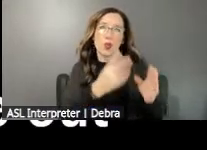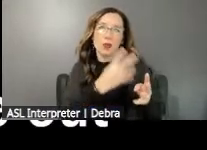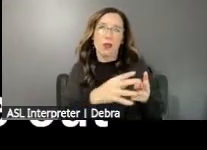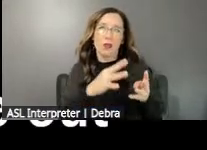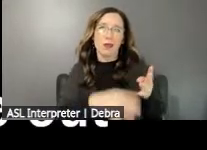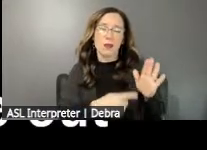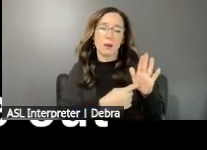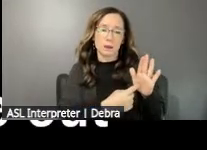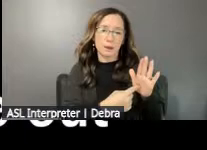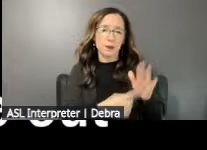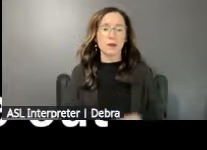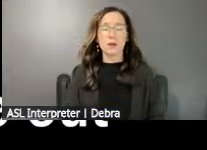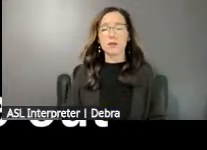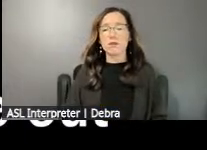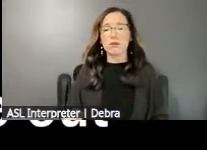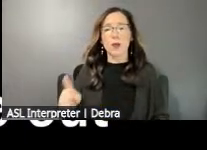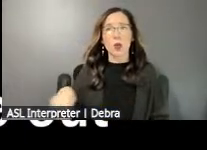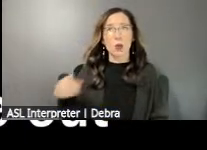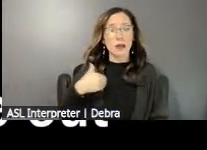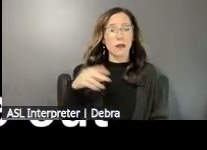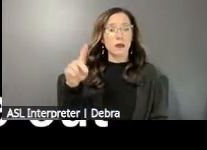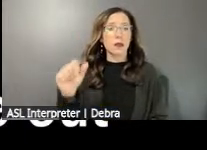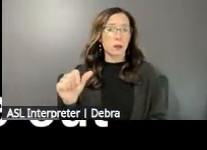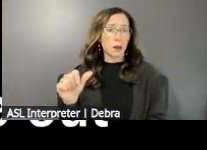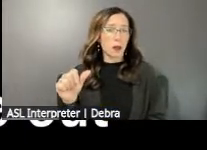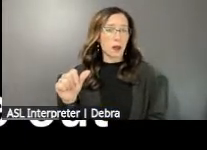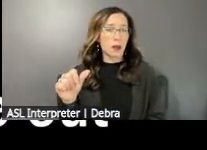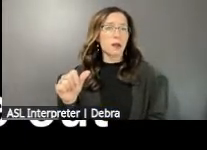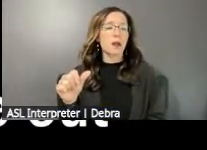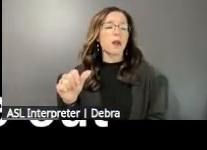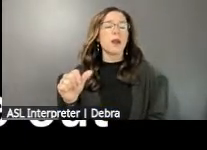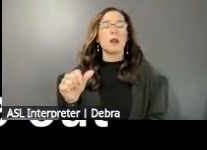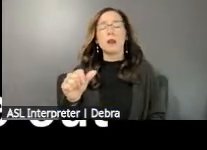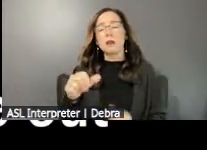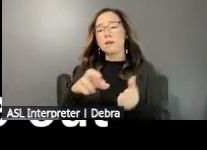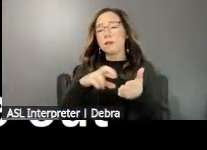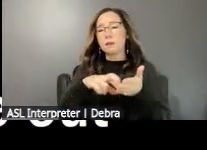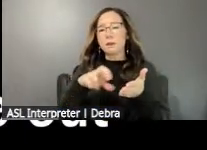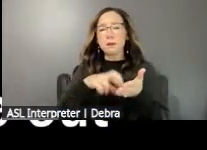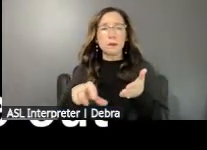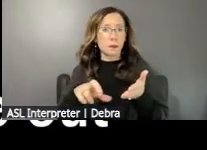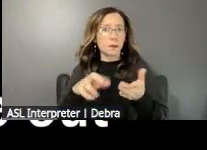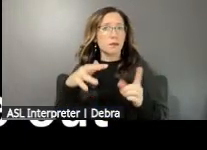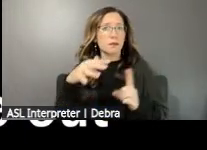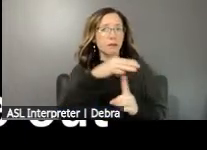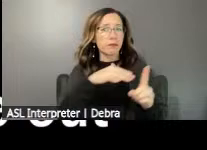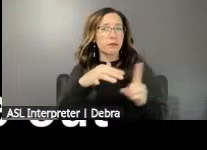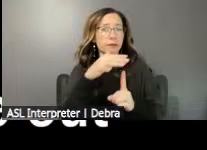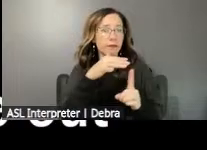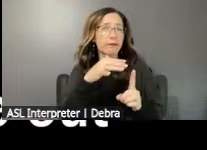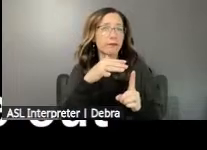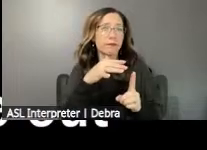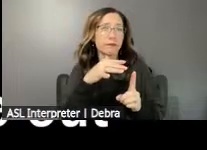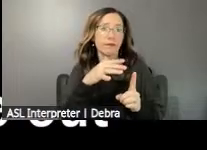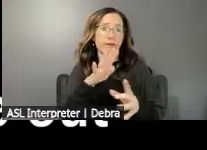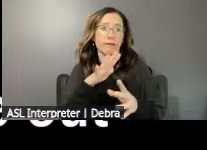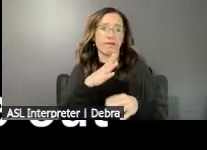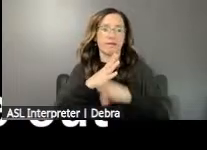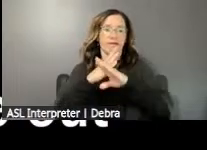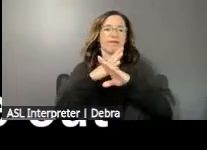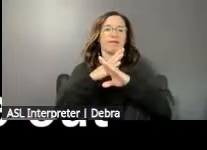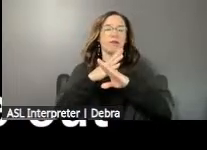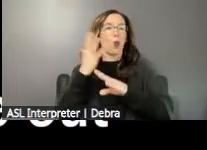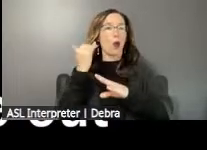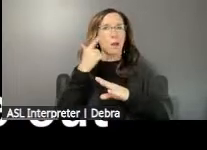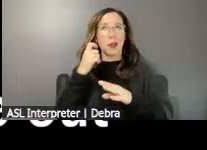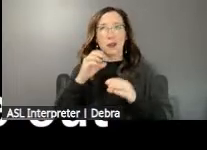For many people with disabilities, research environments also lock us out because they're not accessible.